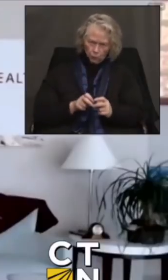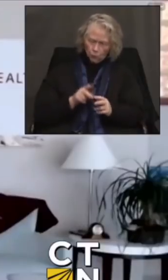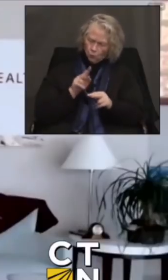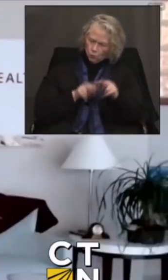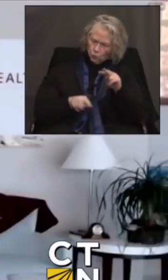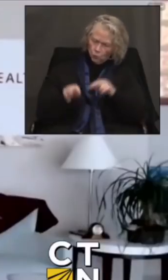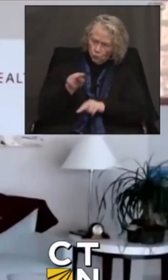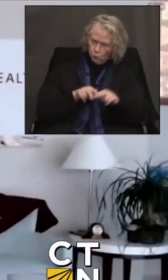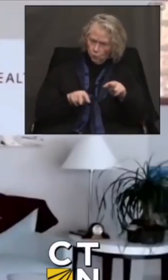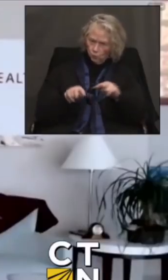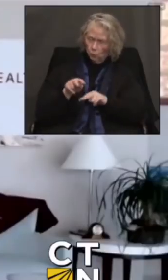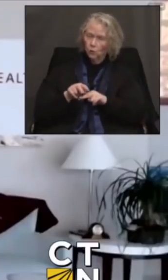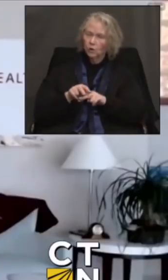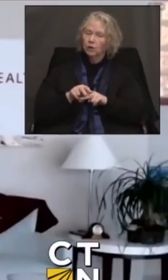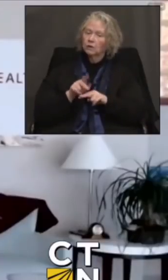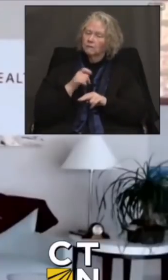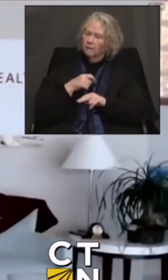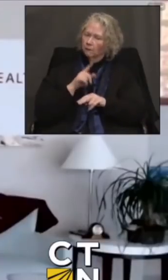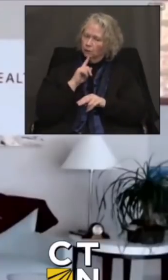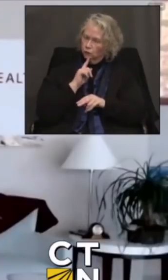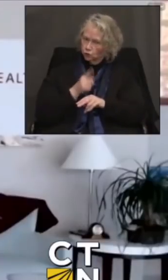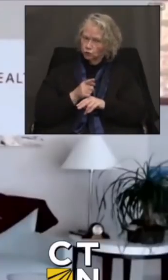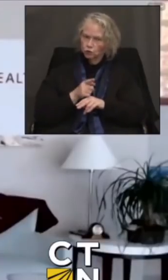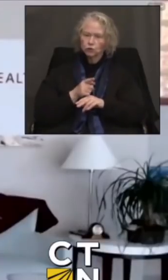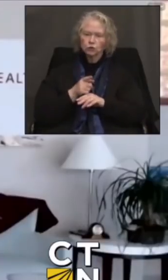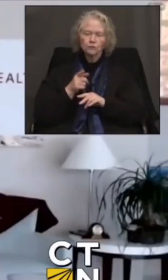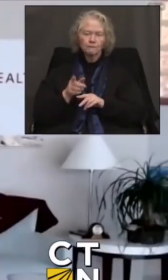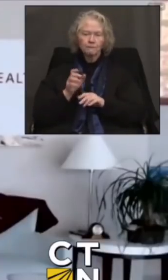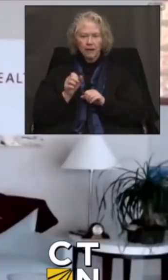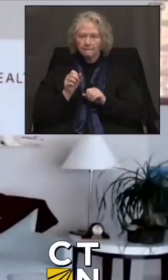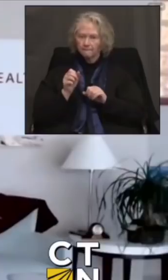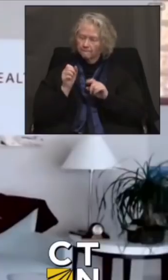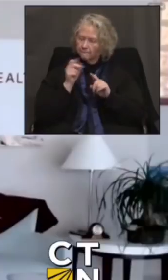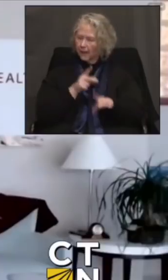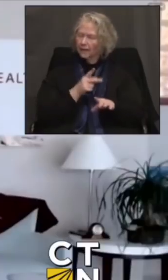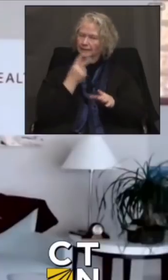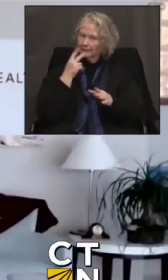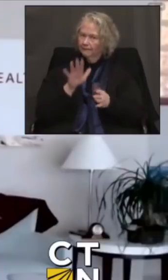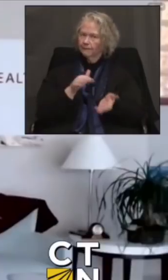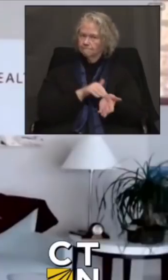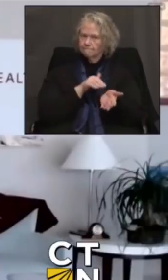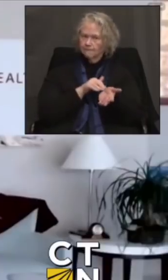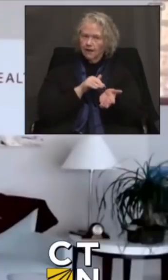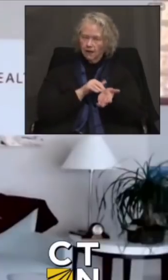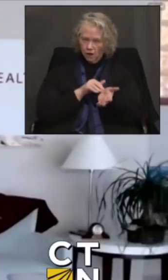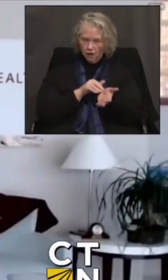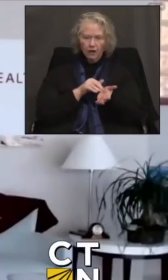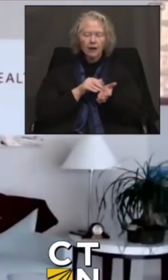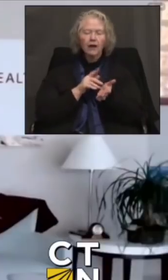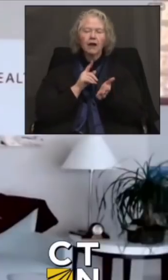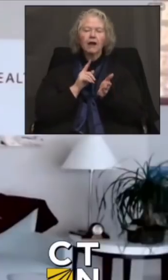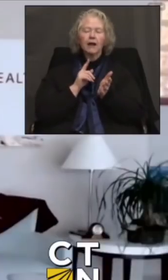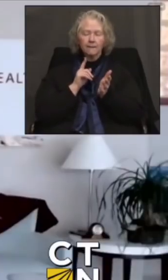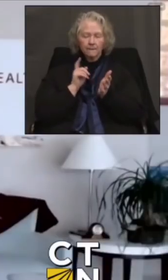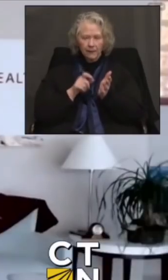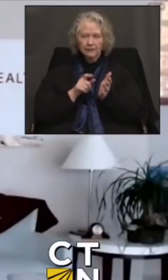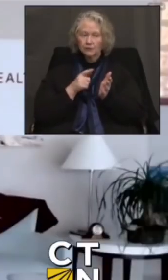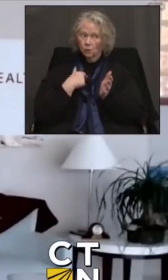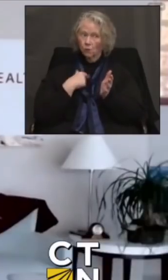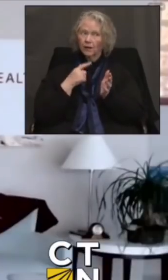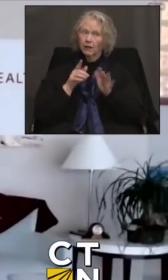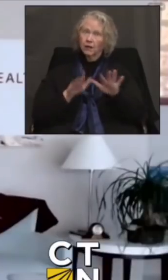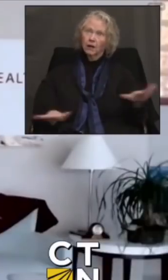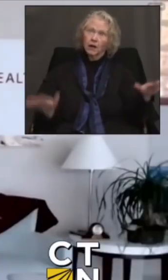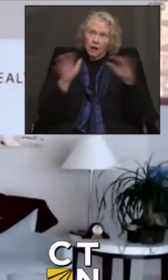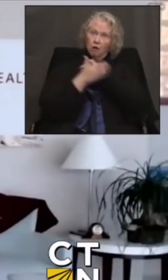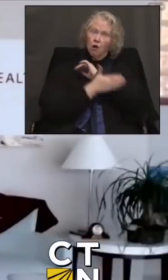for them. And so making sure that people get back into care and that they are addressing those programs. There is research occurring across